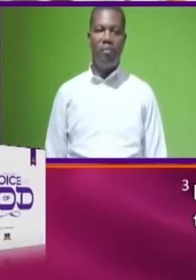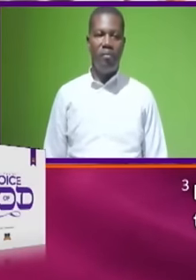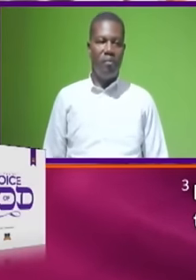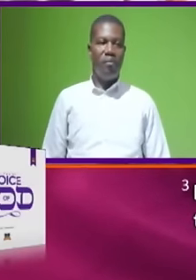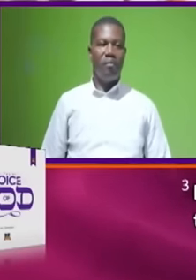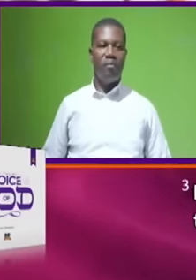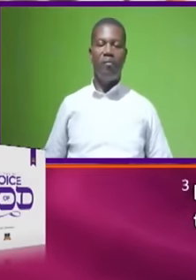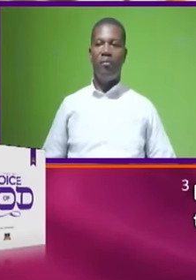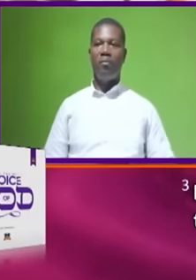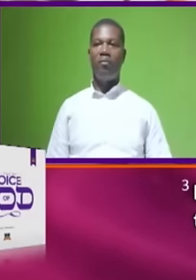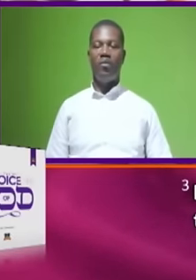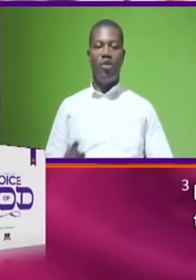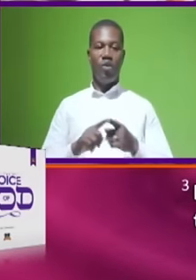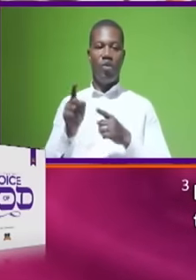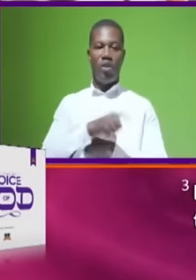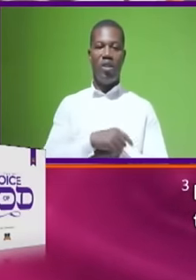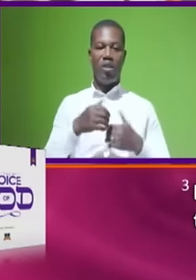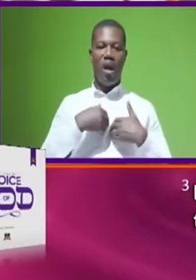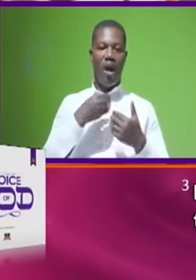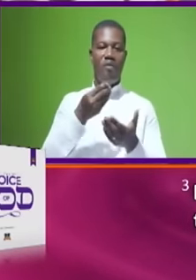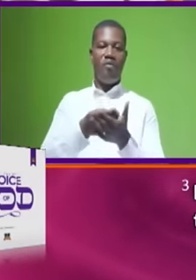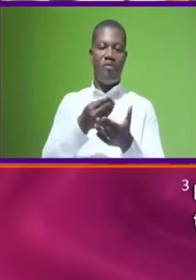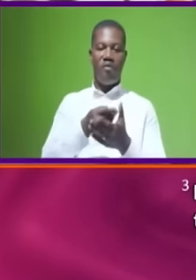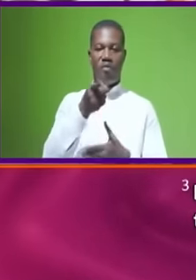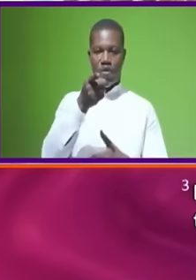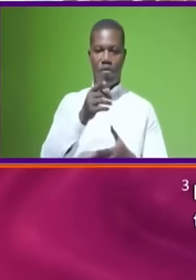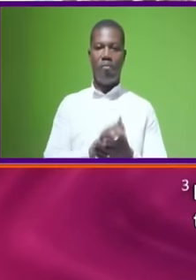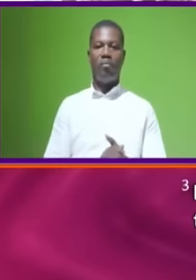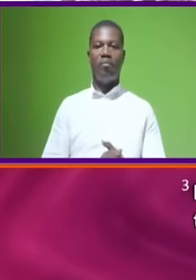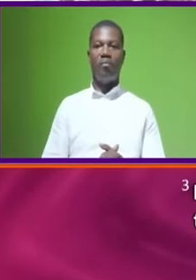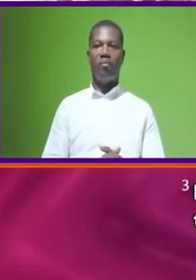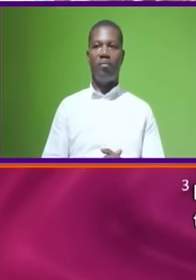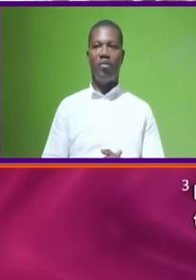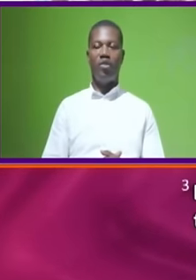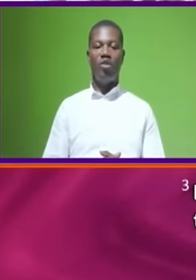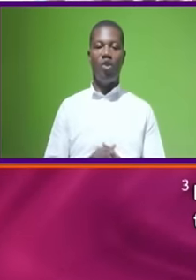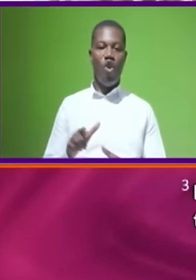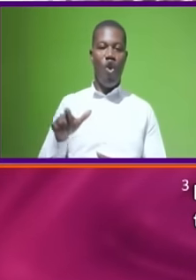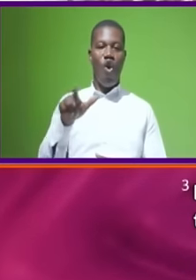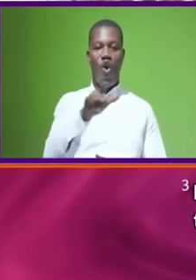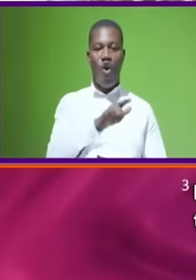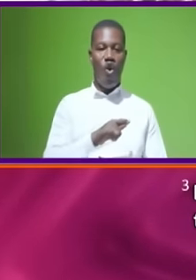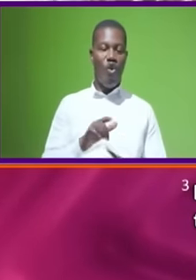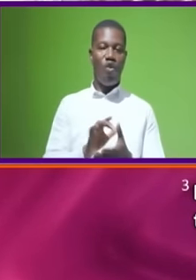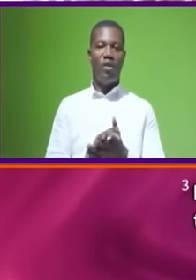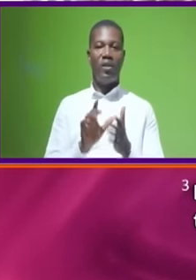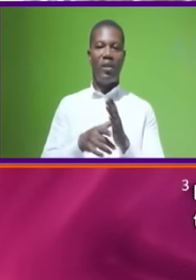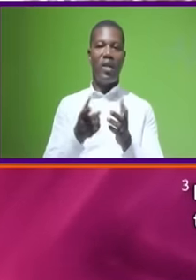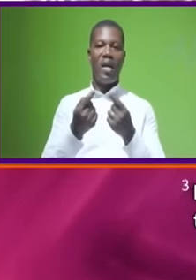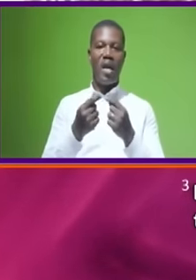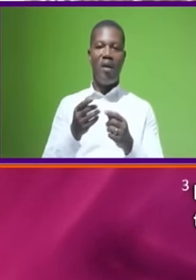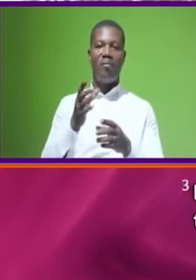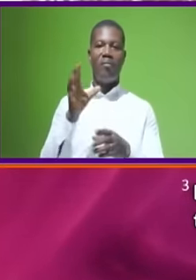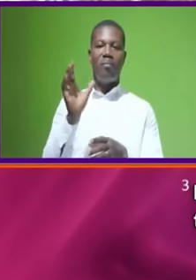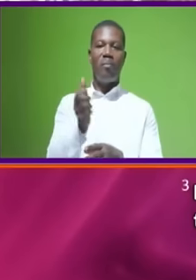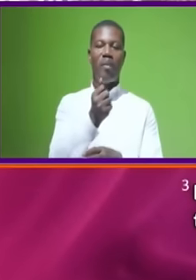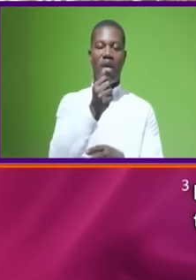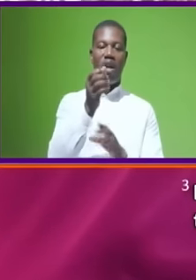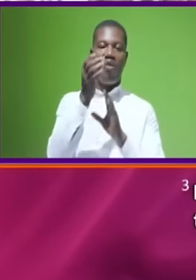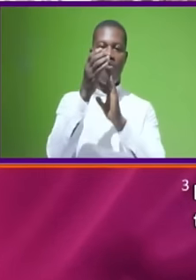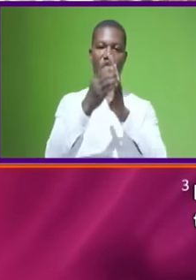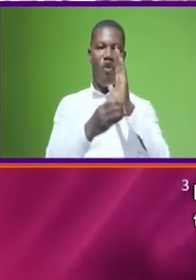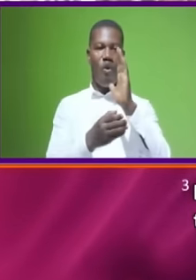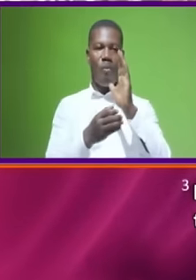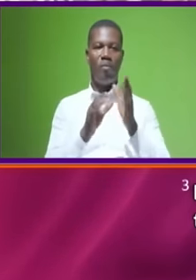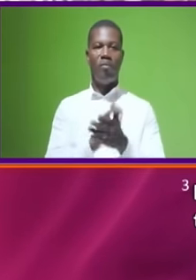God. Ay, na wansam wobi. And then today you have enough. Ani nyina echi wasan abefa from. And after all this you've come for a